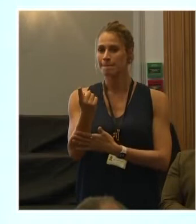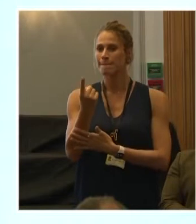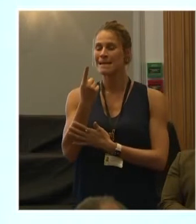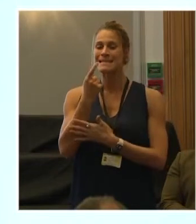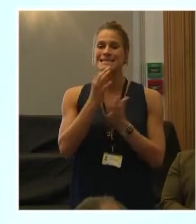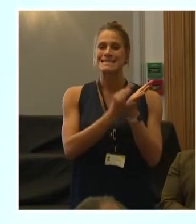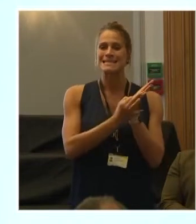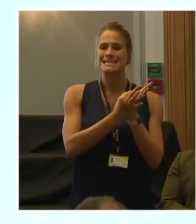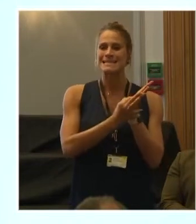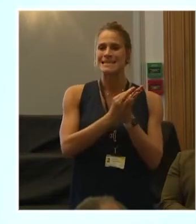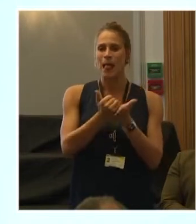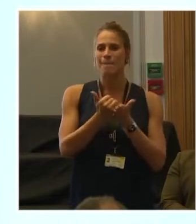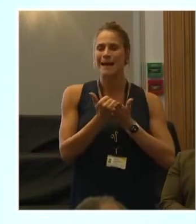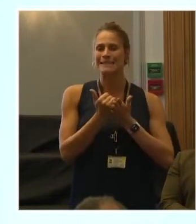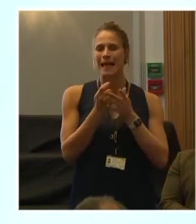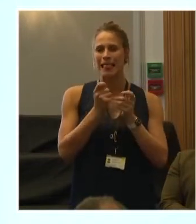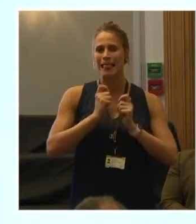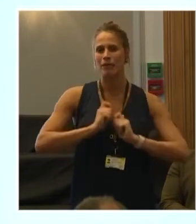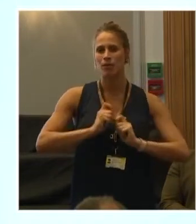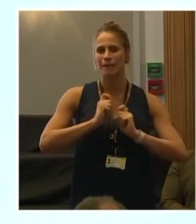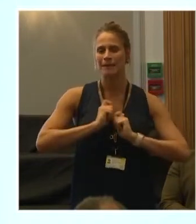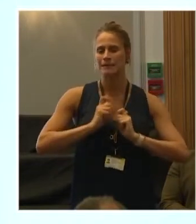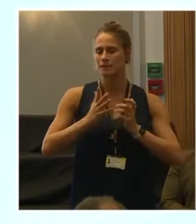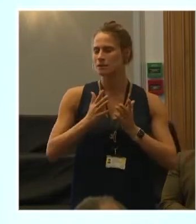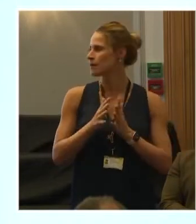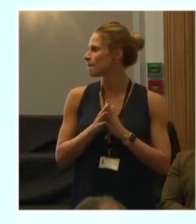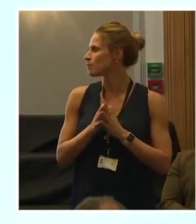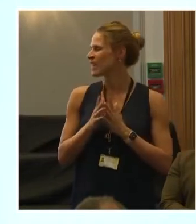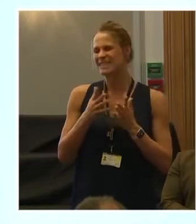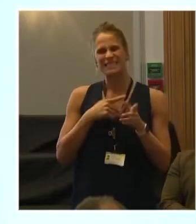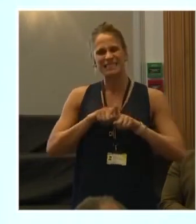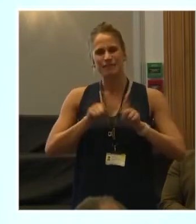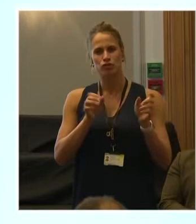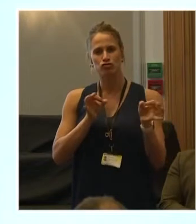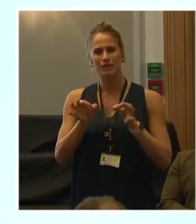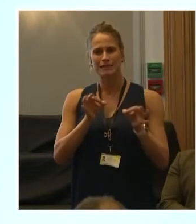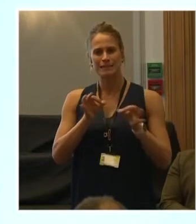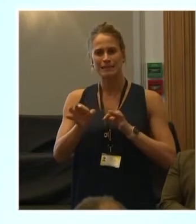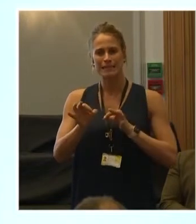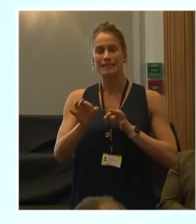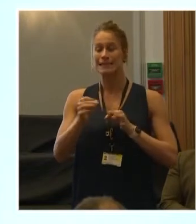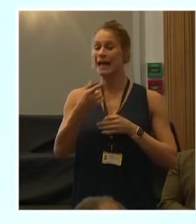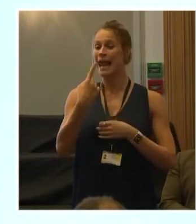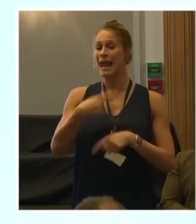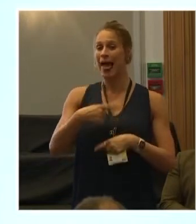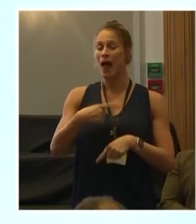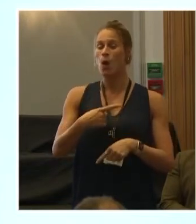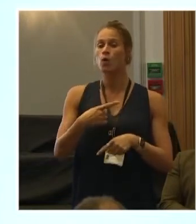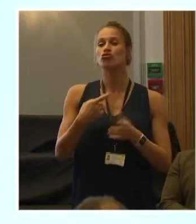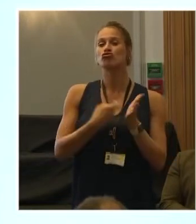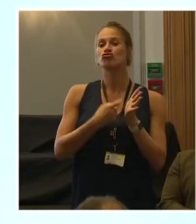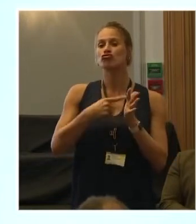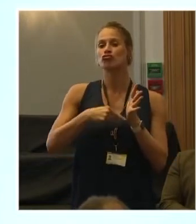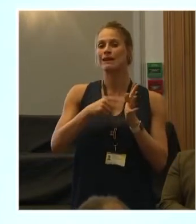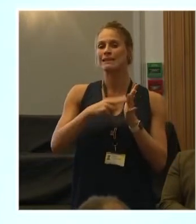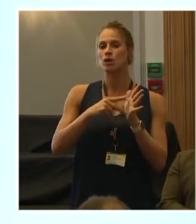nourishment and support to the retina, as well as strategies like optogenetics that enable particular types of retinal cells unaffected by